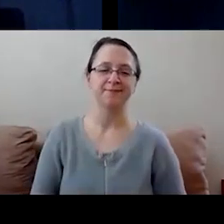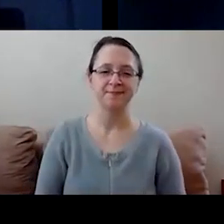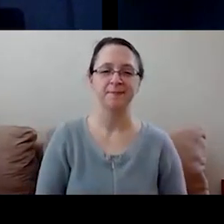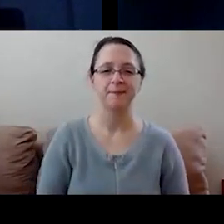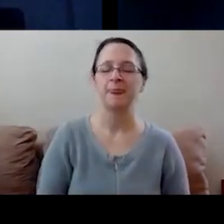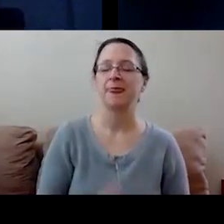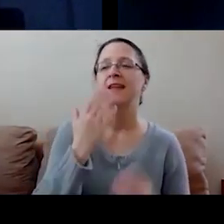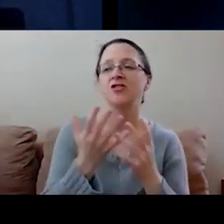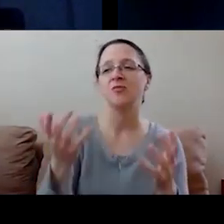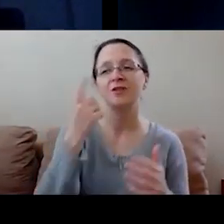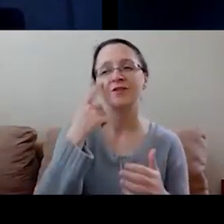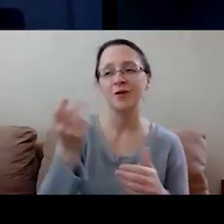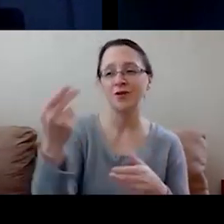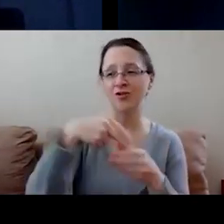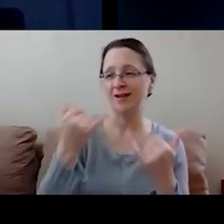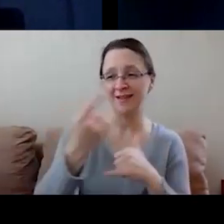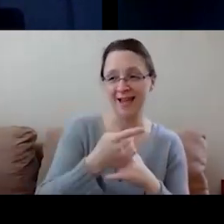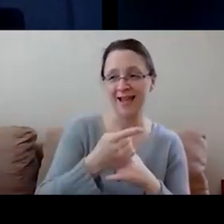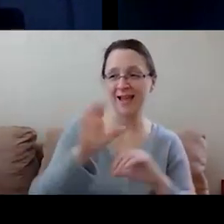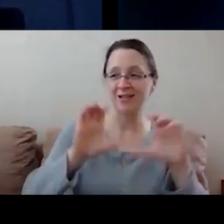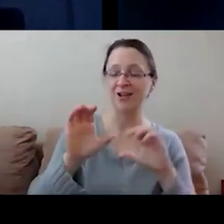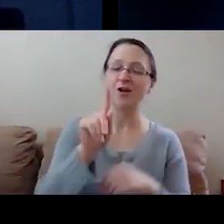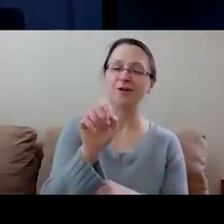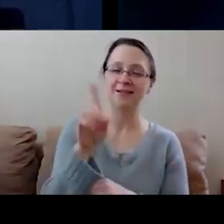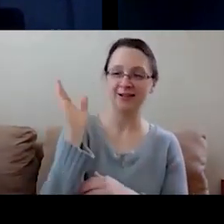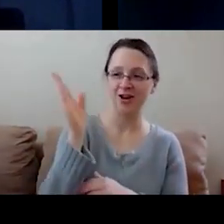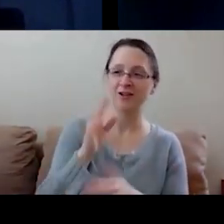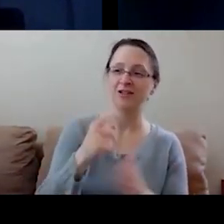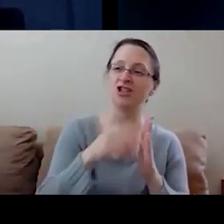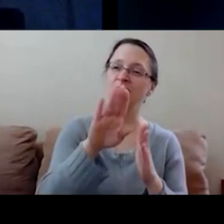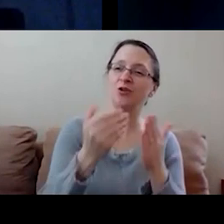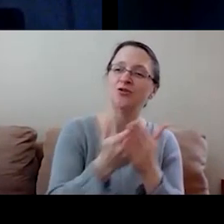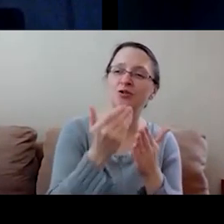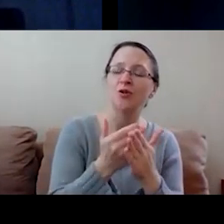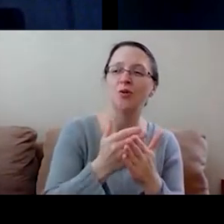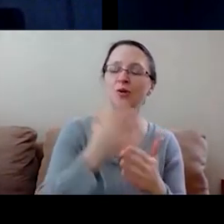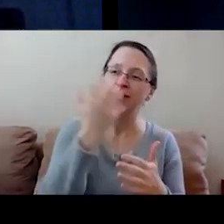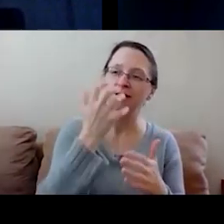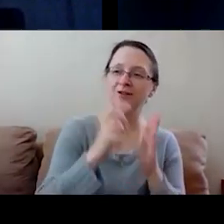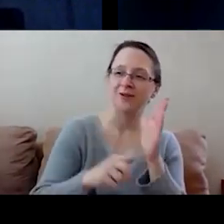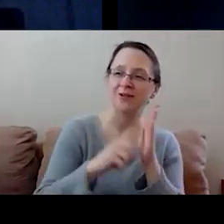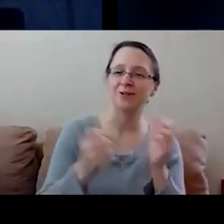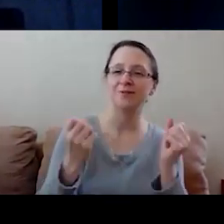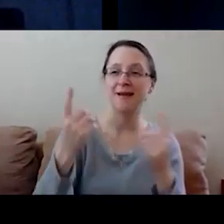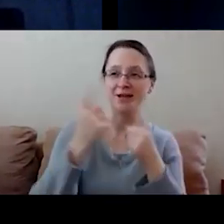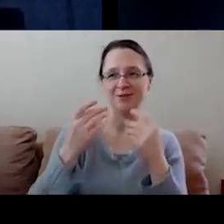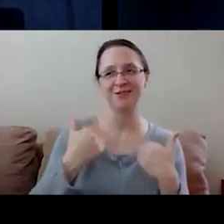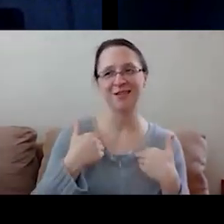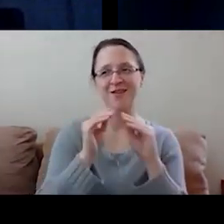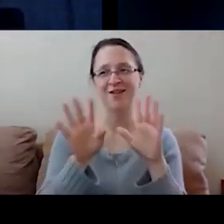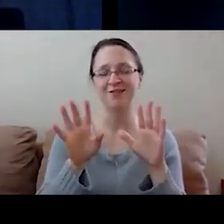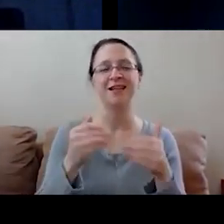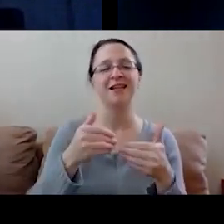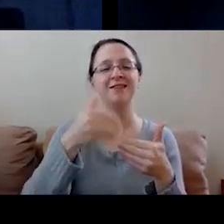Dina, thank you very much for joining us today on Chet Talks and sharing your pioneering research. Obviously, lots of interest and questions in it. Join us for